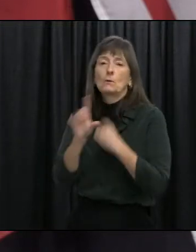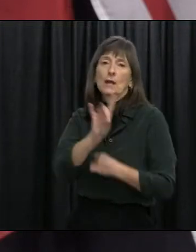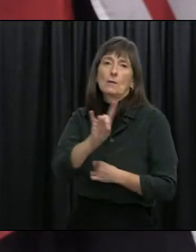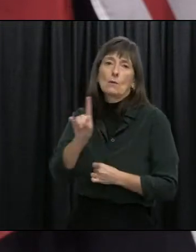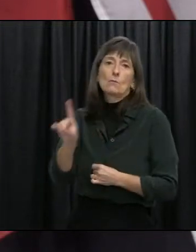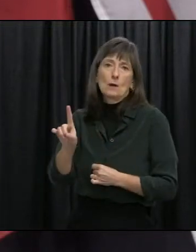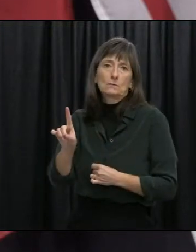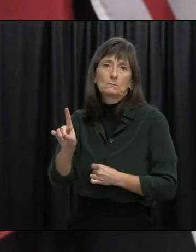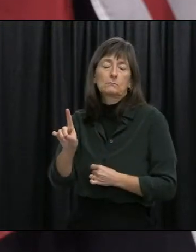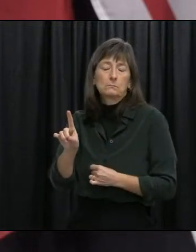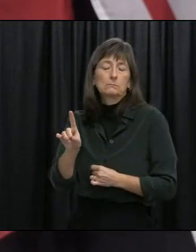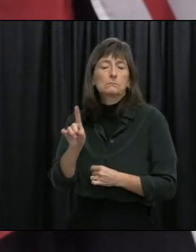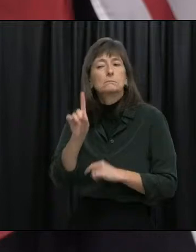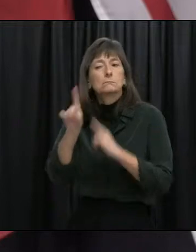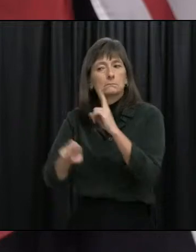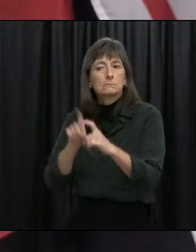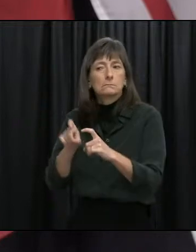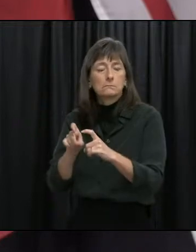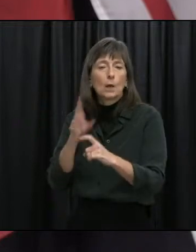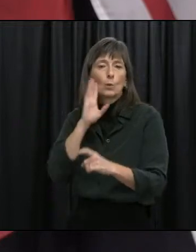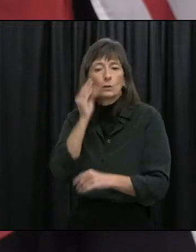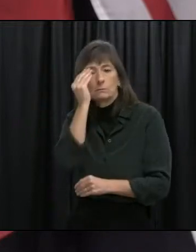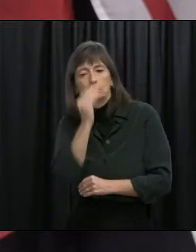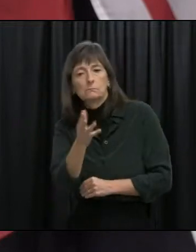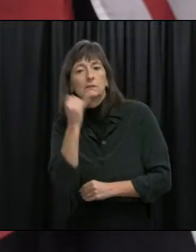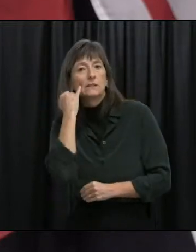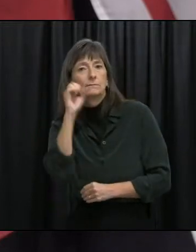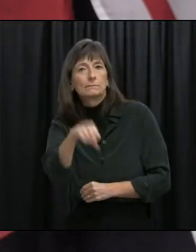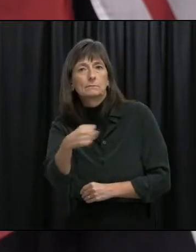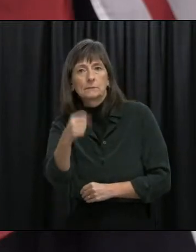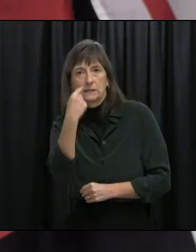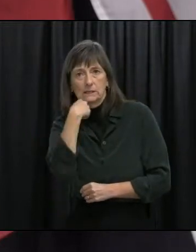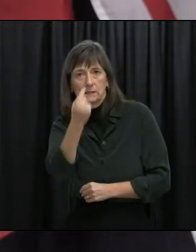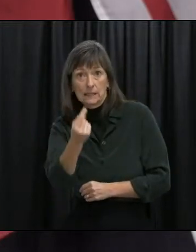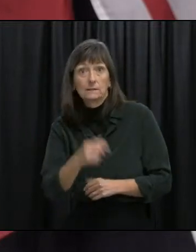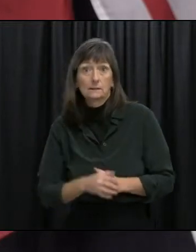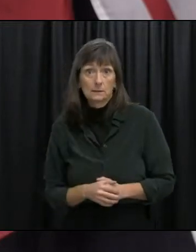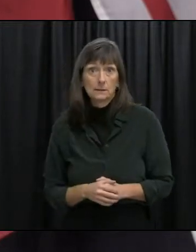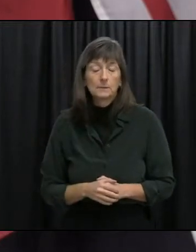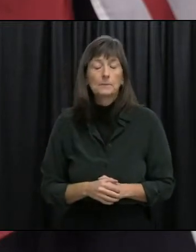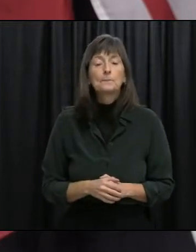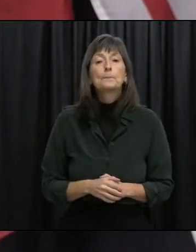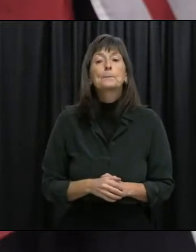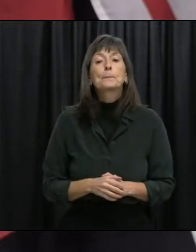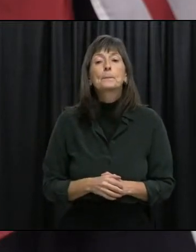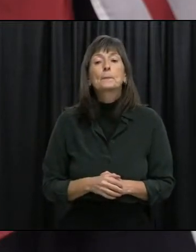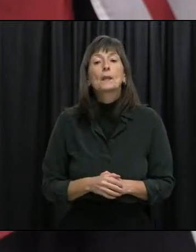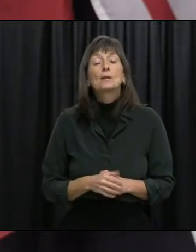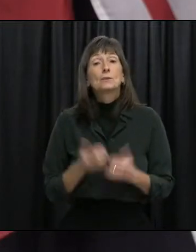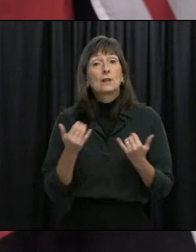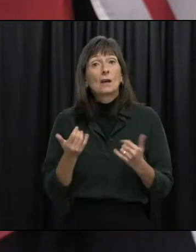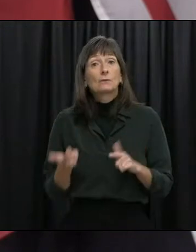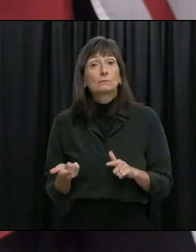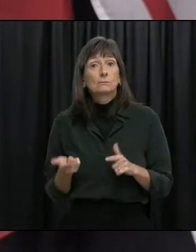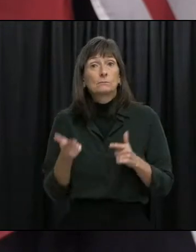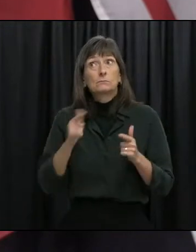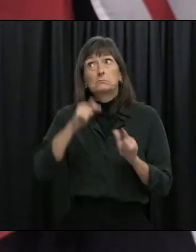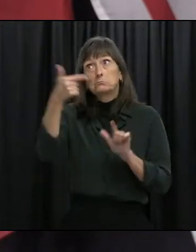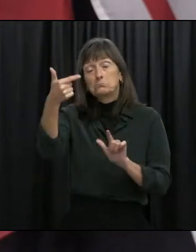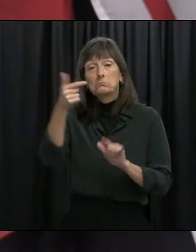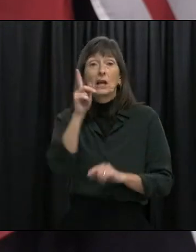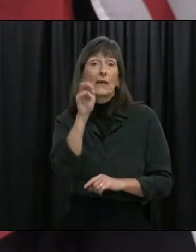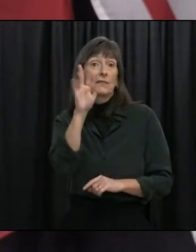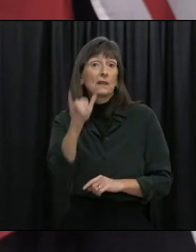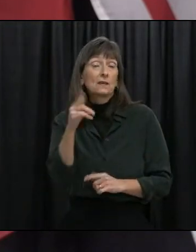a COVID test. So with that, I will pause and hand it over to Kathy to